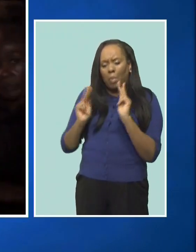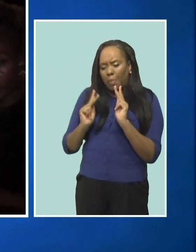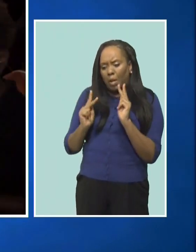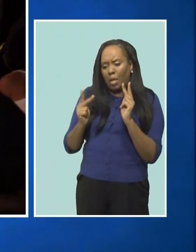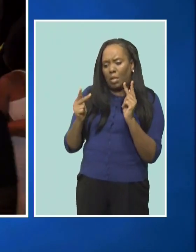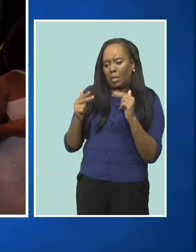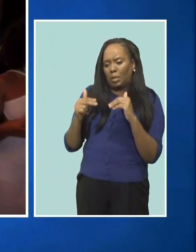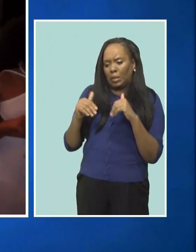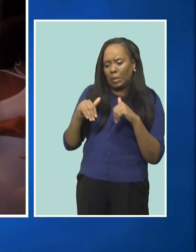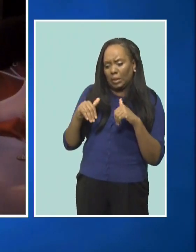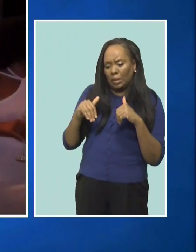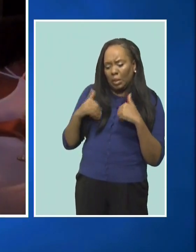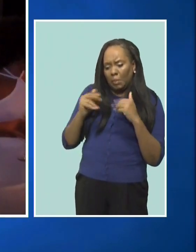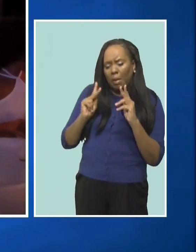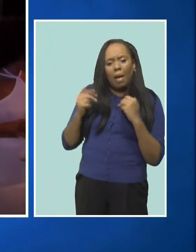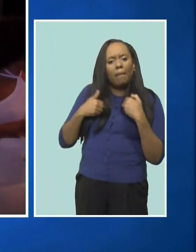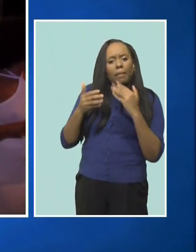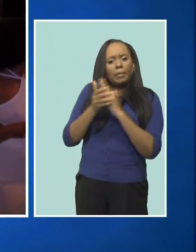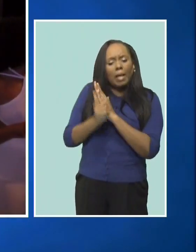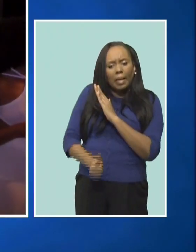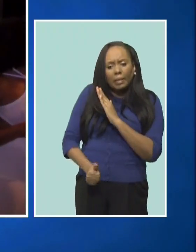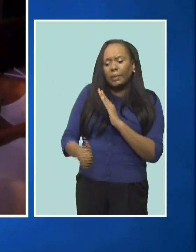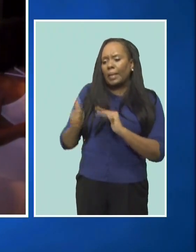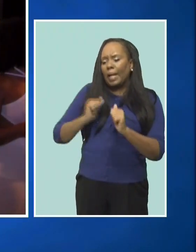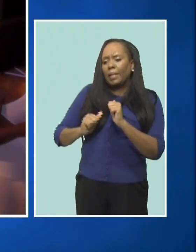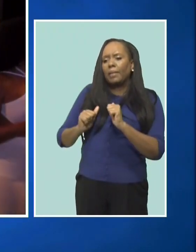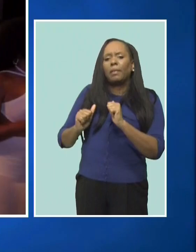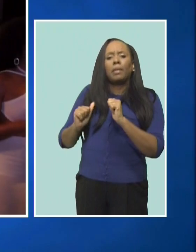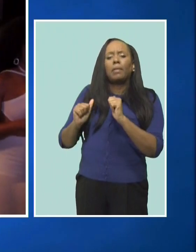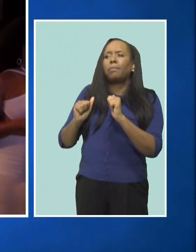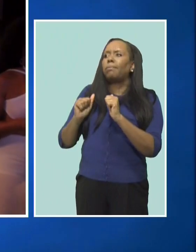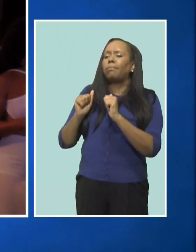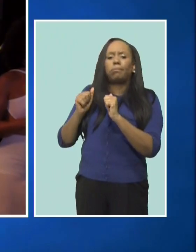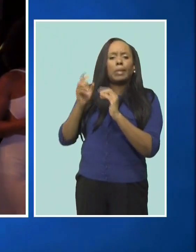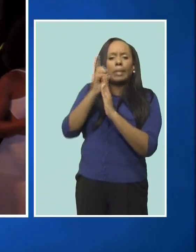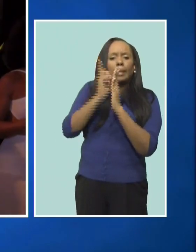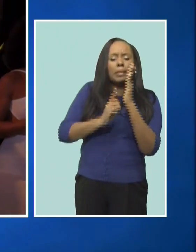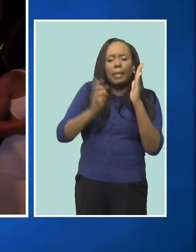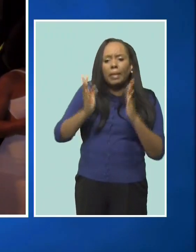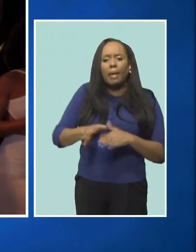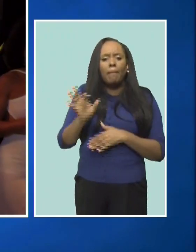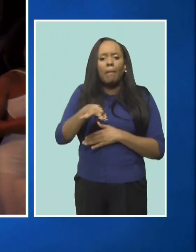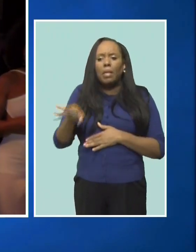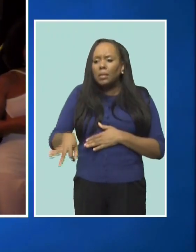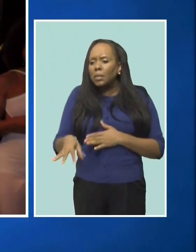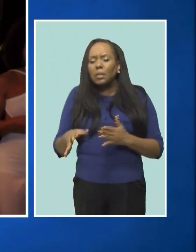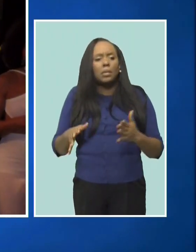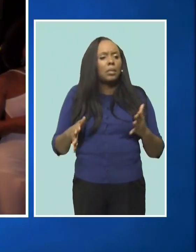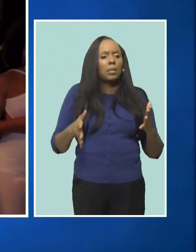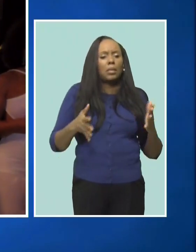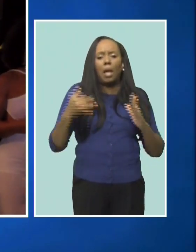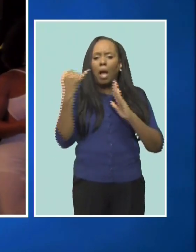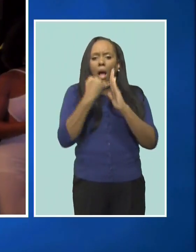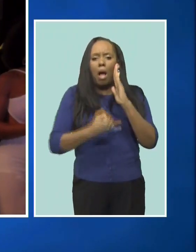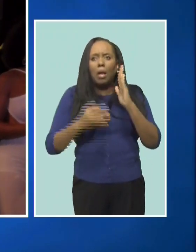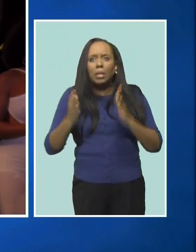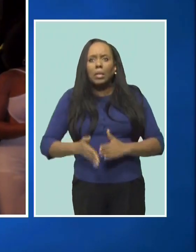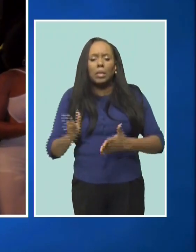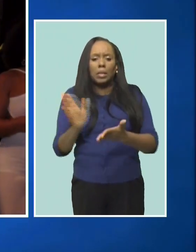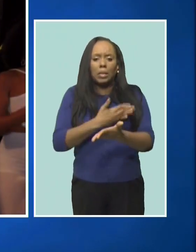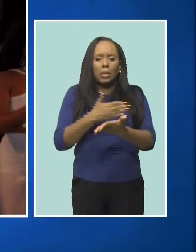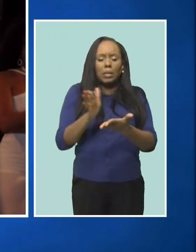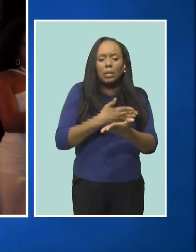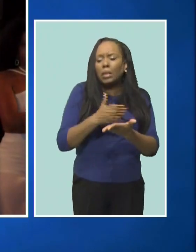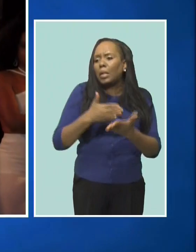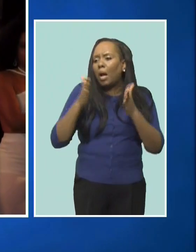that God has given them to manifest it in the economy in different ways. So whether you're a designer, you're a fashion, an artist, singing, whether you're a